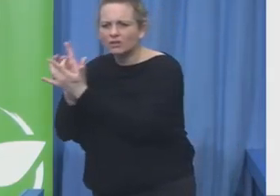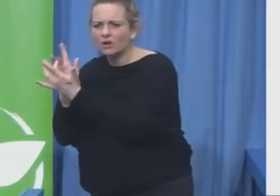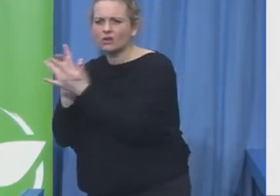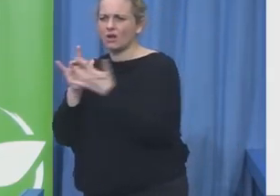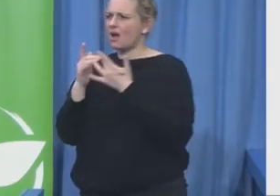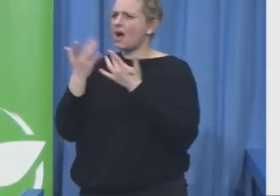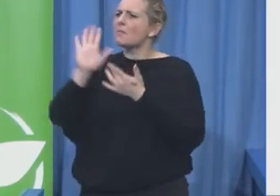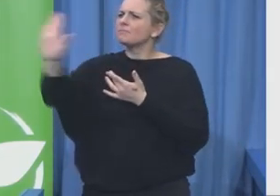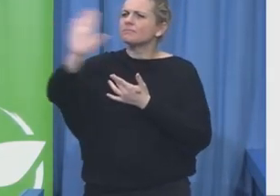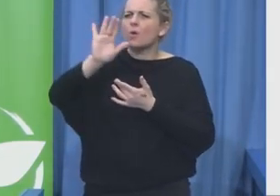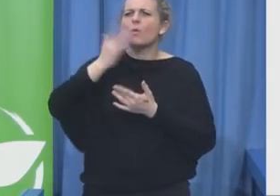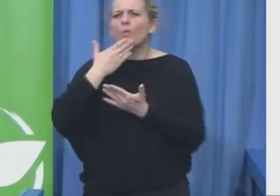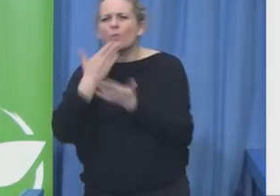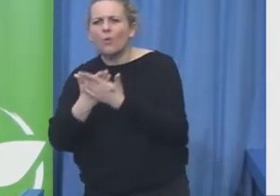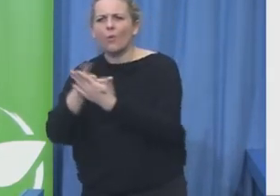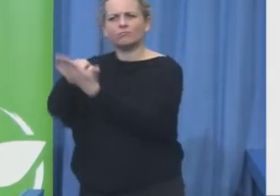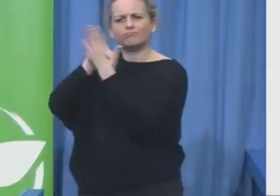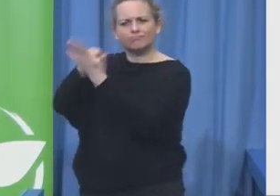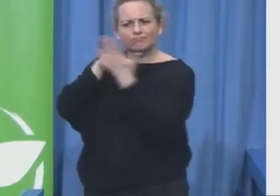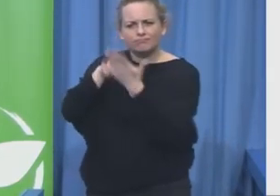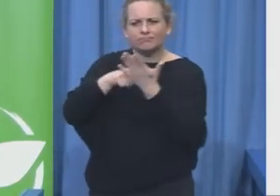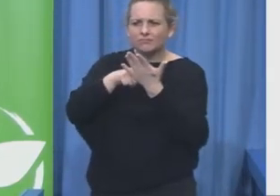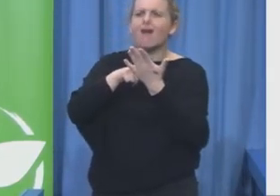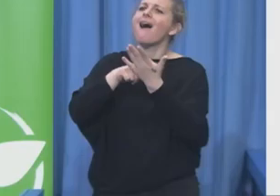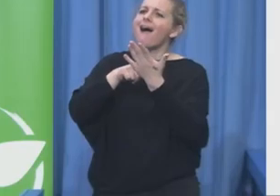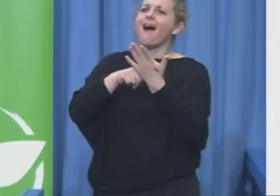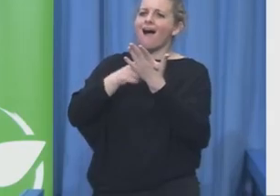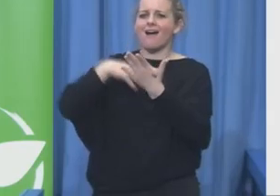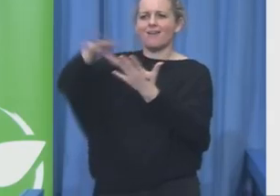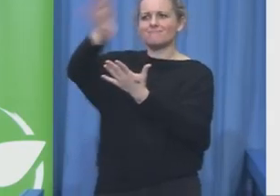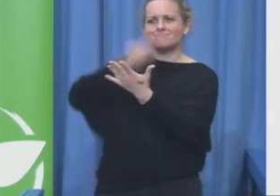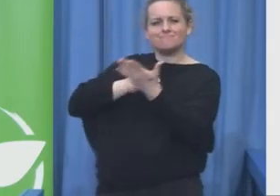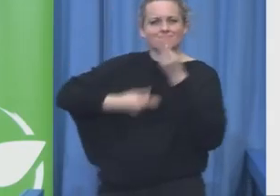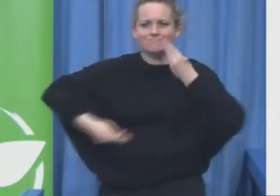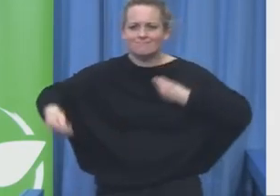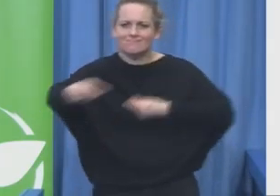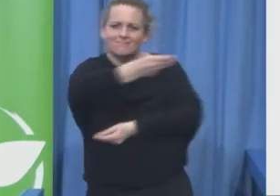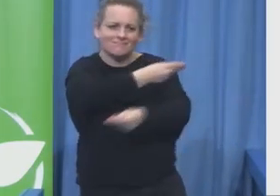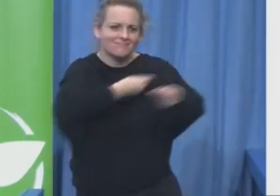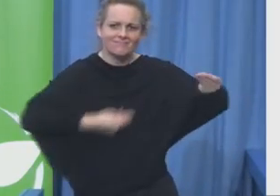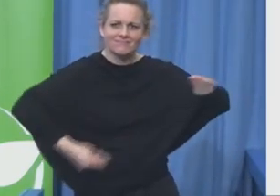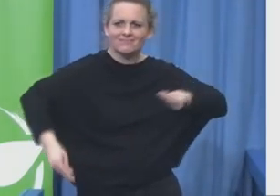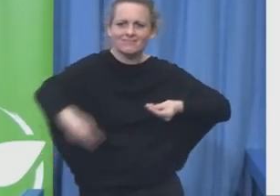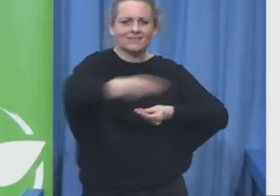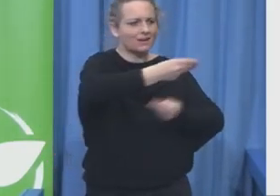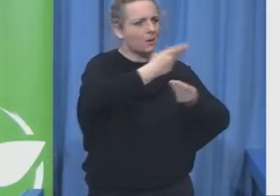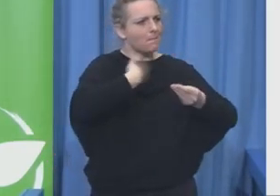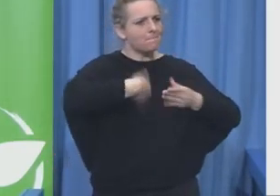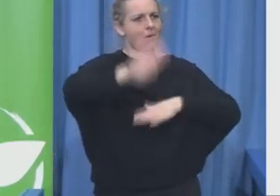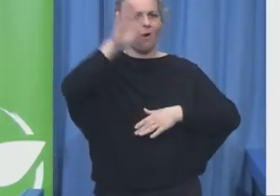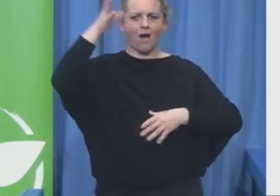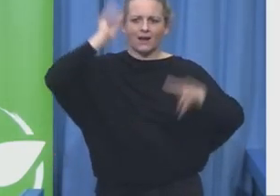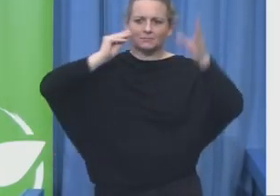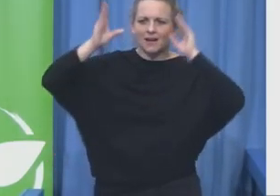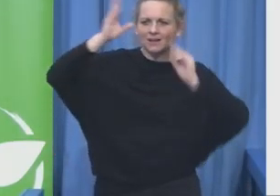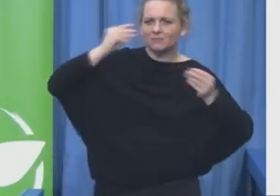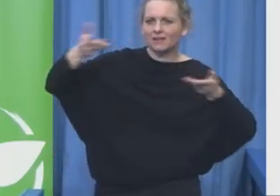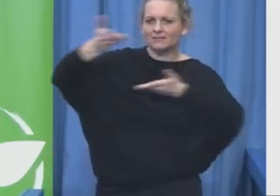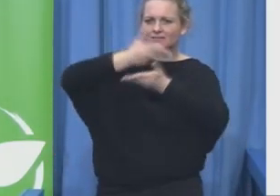to give information regarding employment of people with disabilities, and to provide some recommendation that can